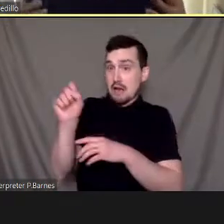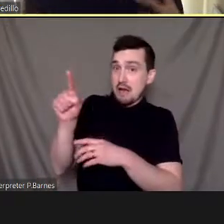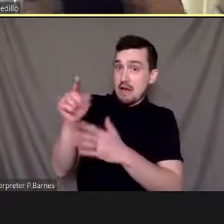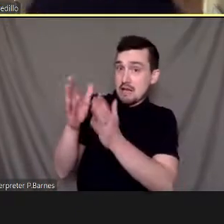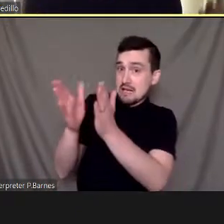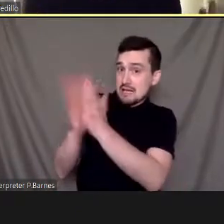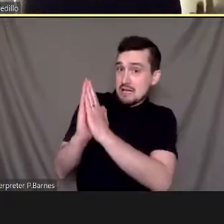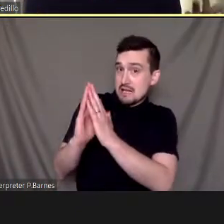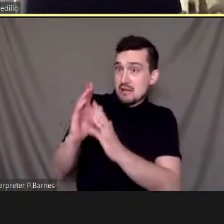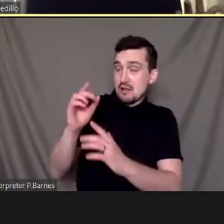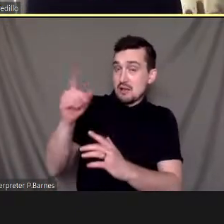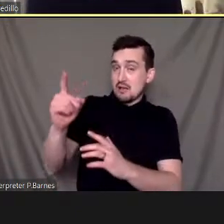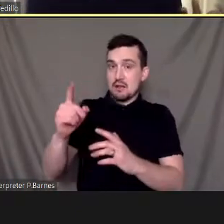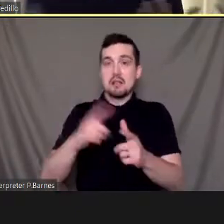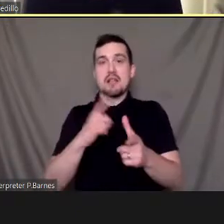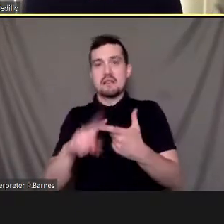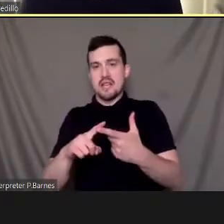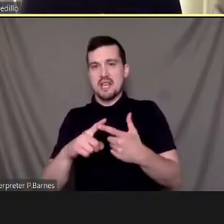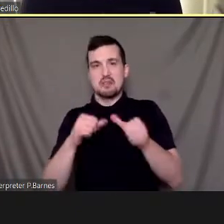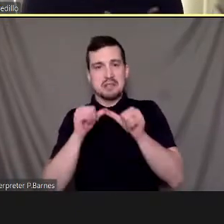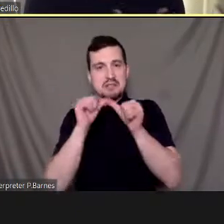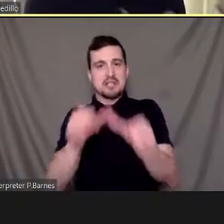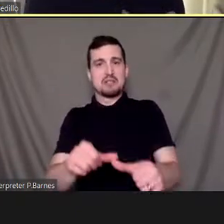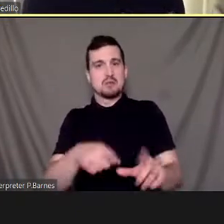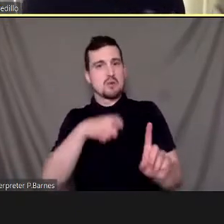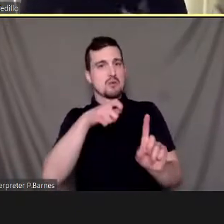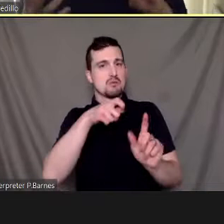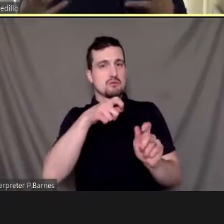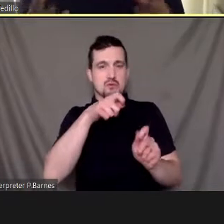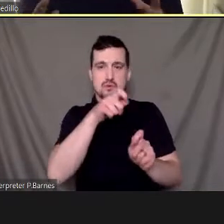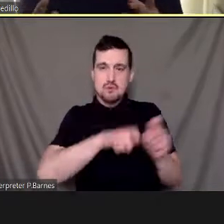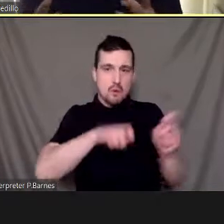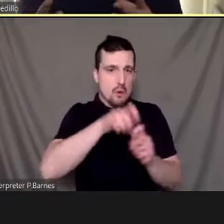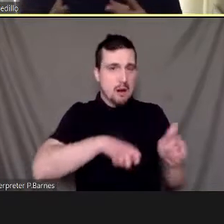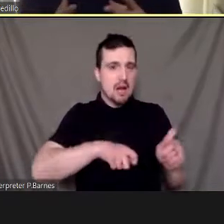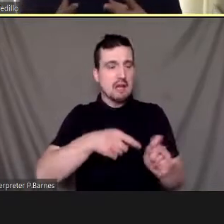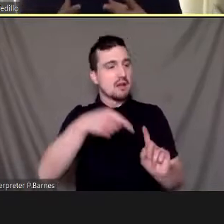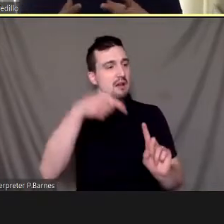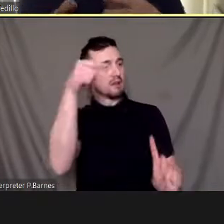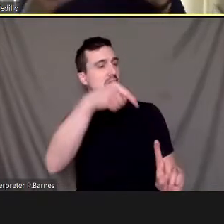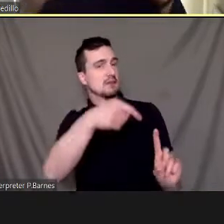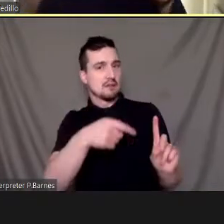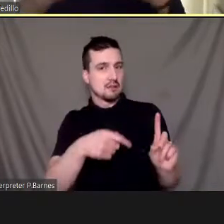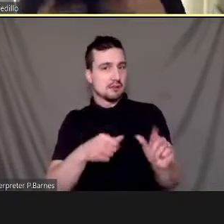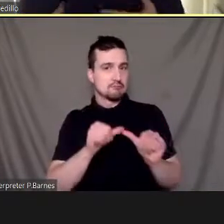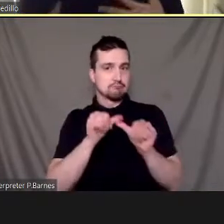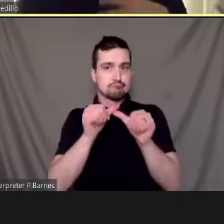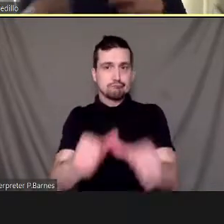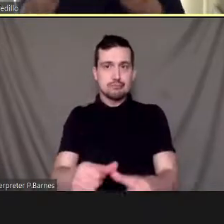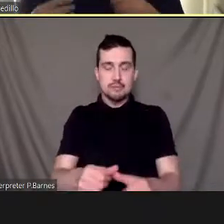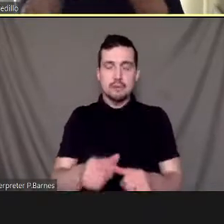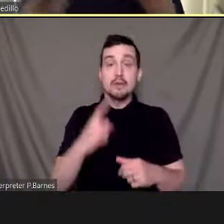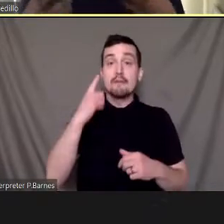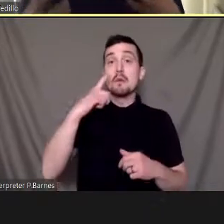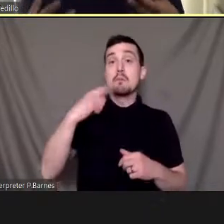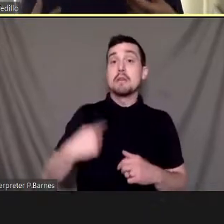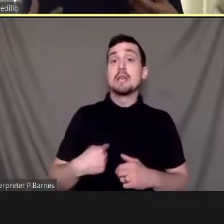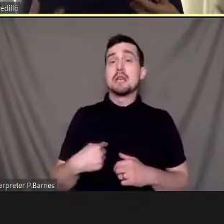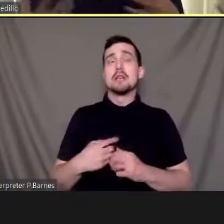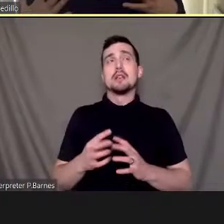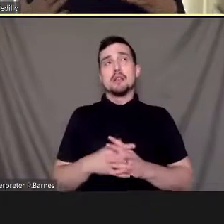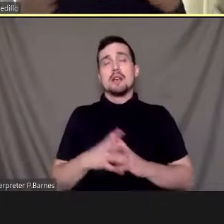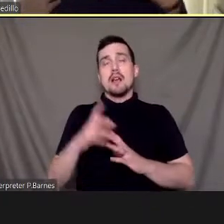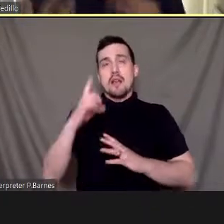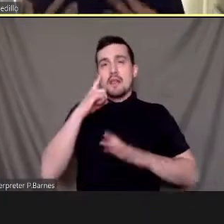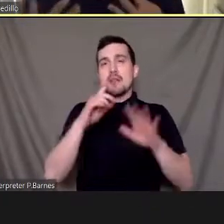way of tormenting human beings, right? So for me, I think it's very